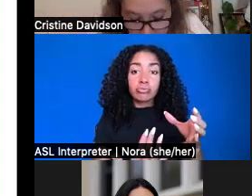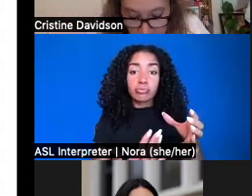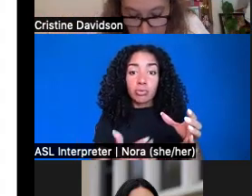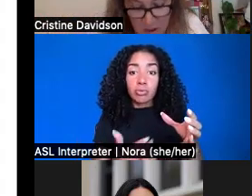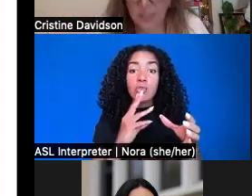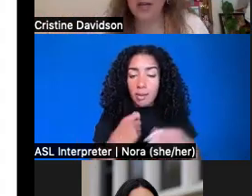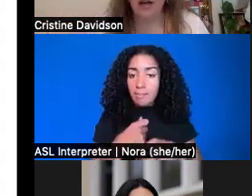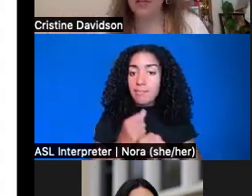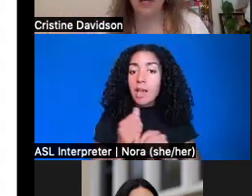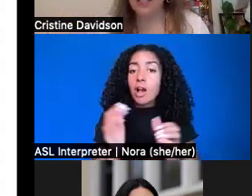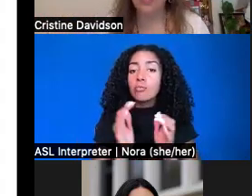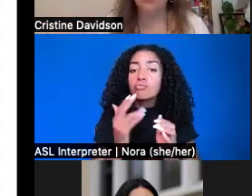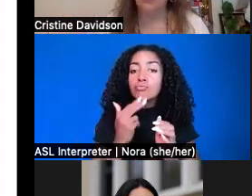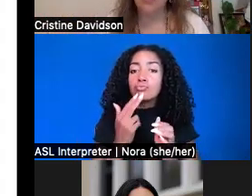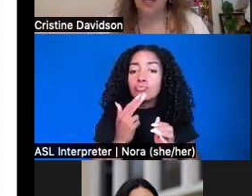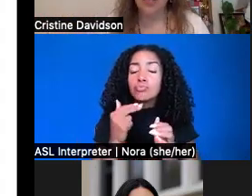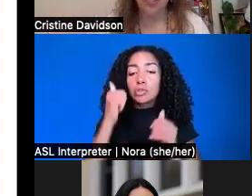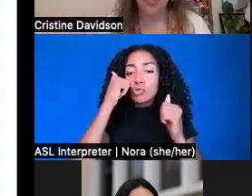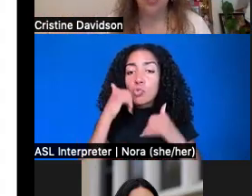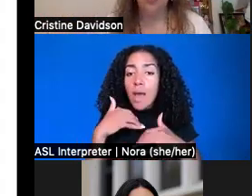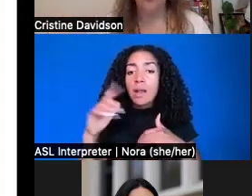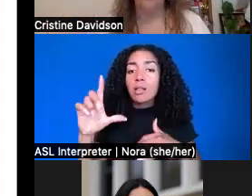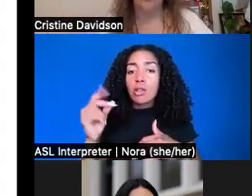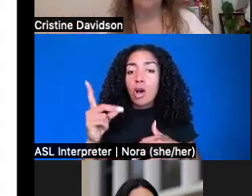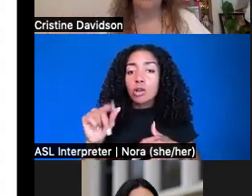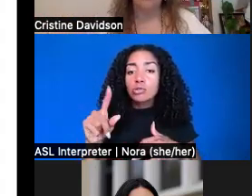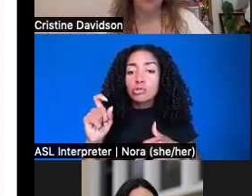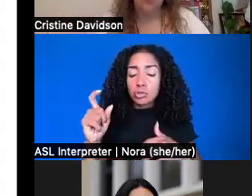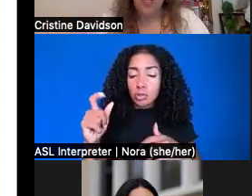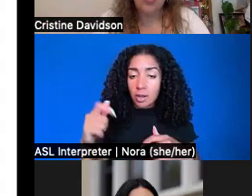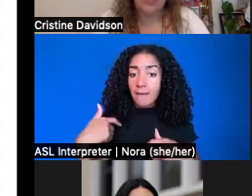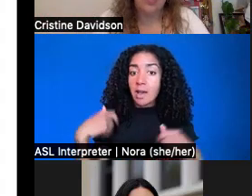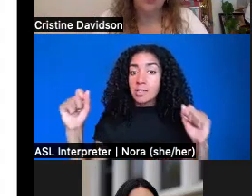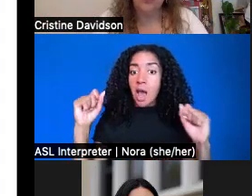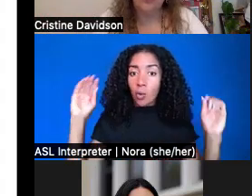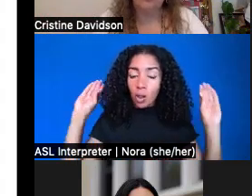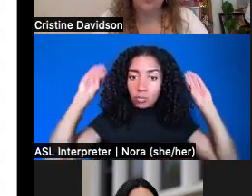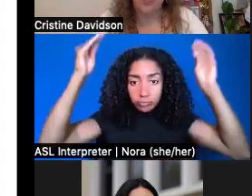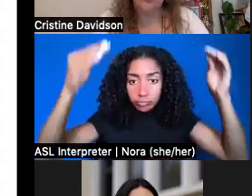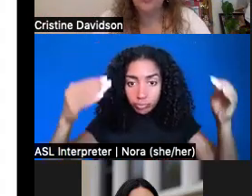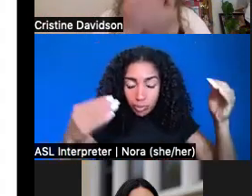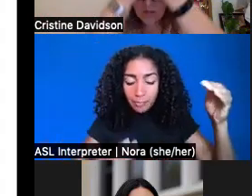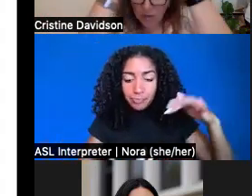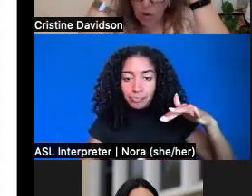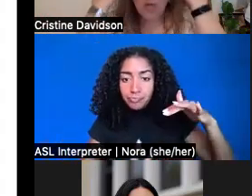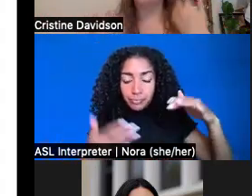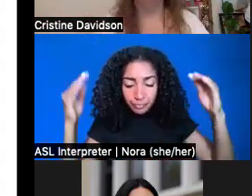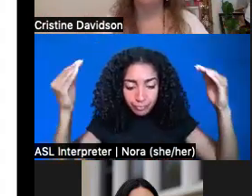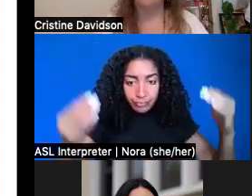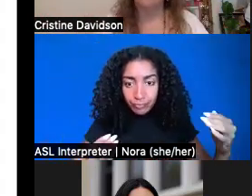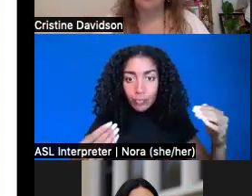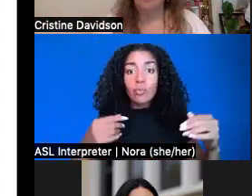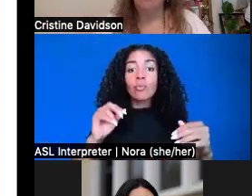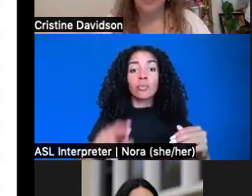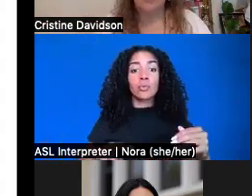your head and just have a little tiny sweat lodge. Or you can put a washer, let it cool and put a wash rag in there and wash off